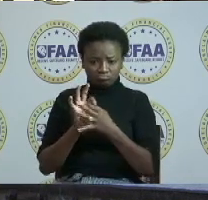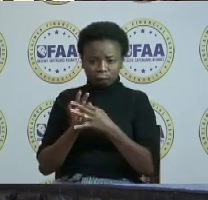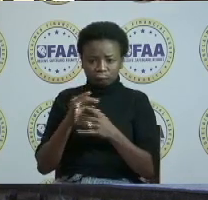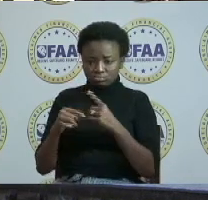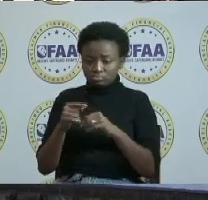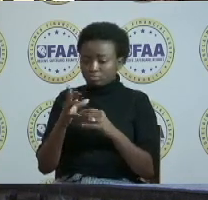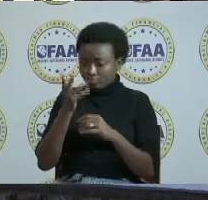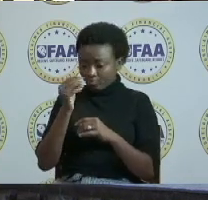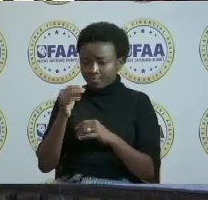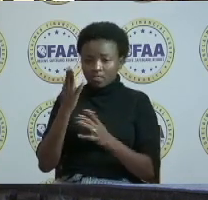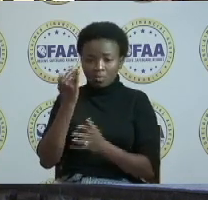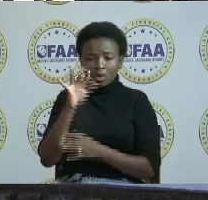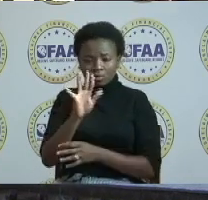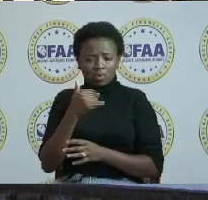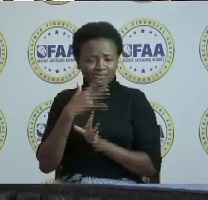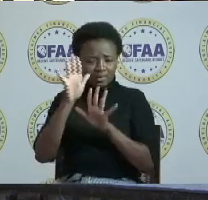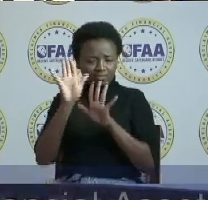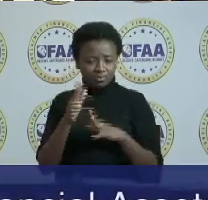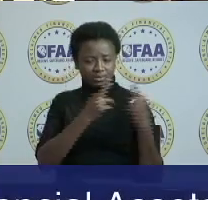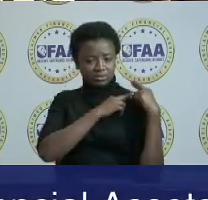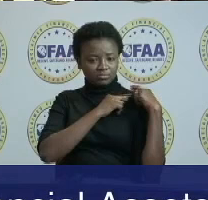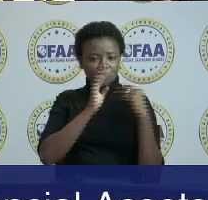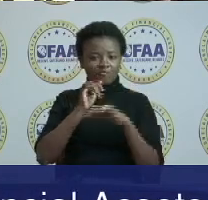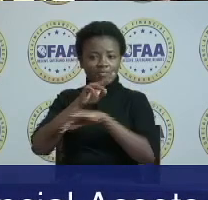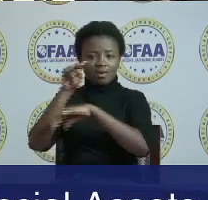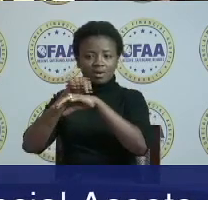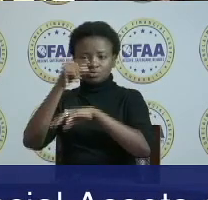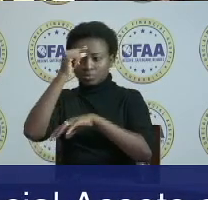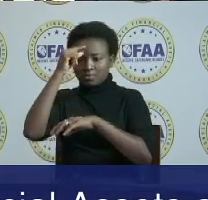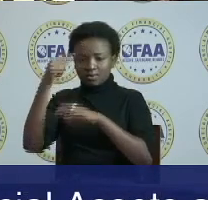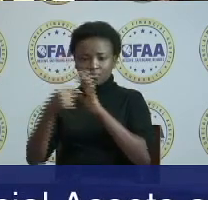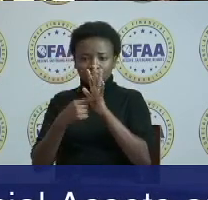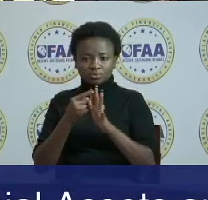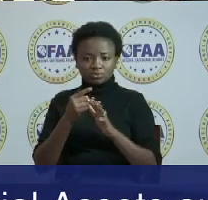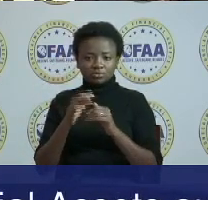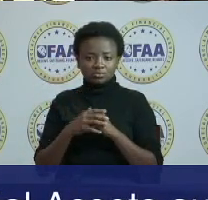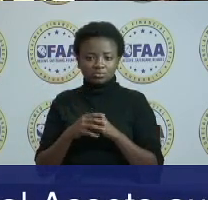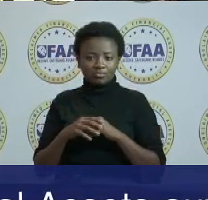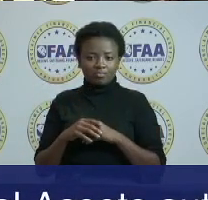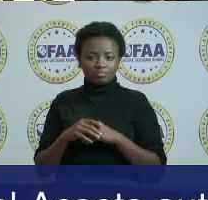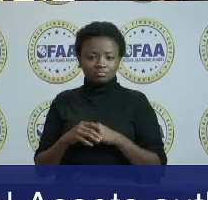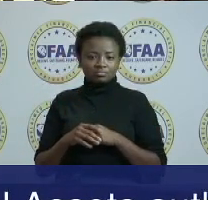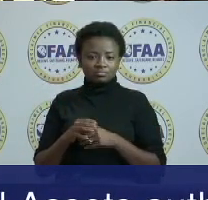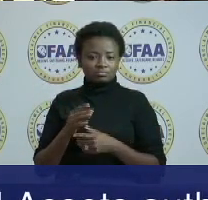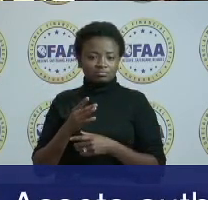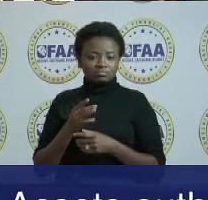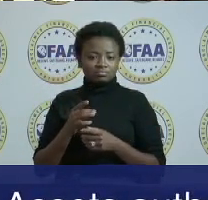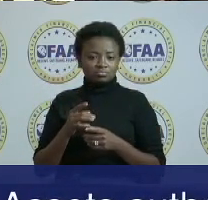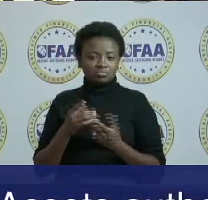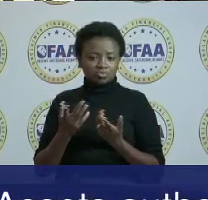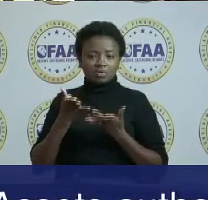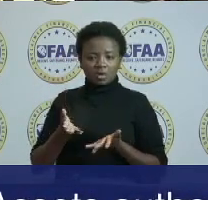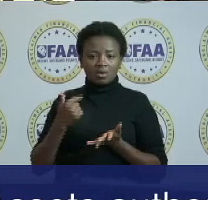conversation with us. We know you play a vital role from the national government point of view, and we definitely are commending what